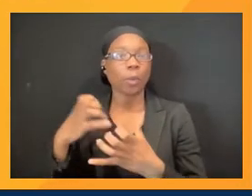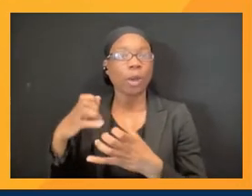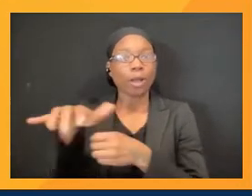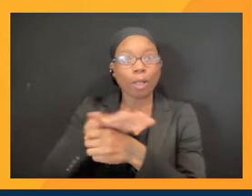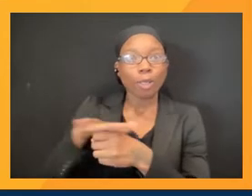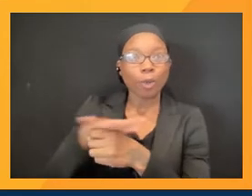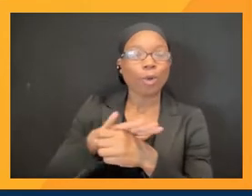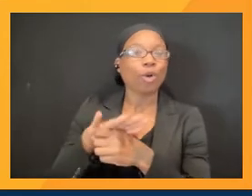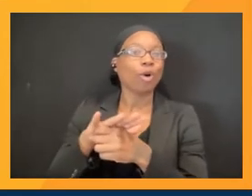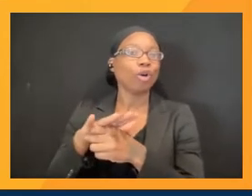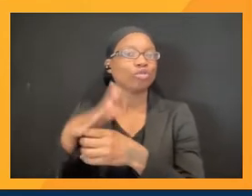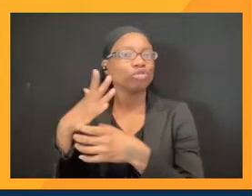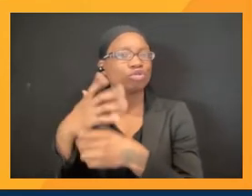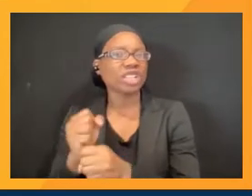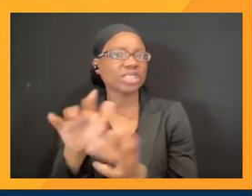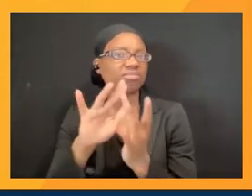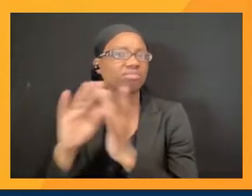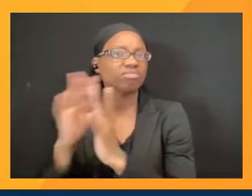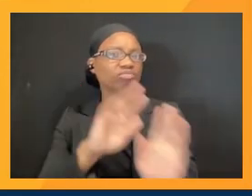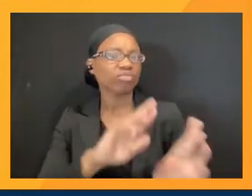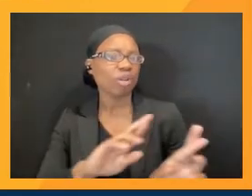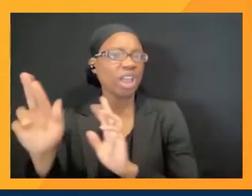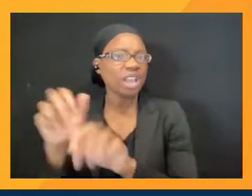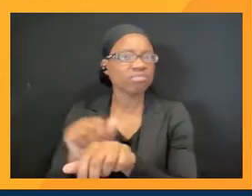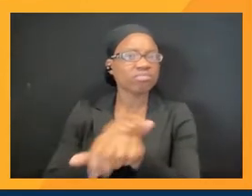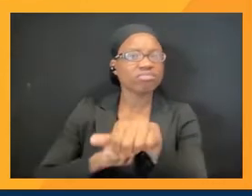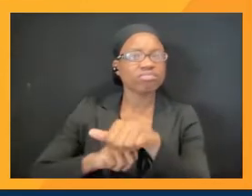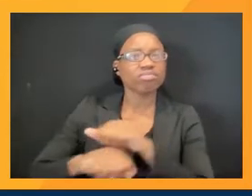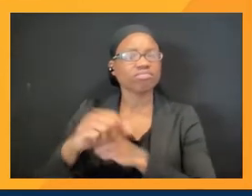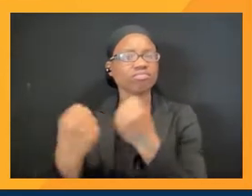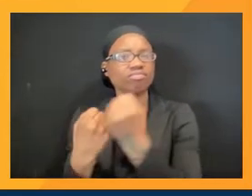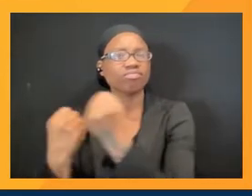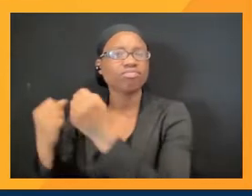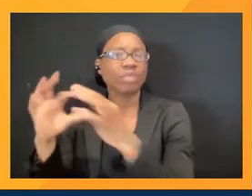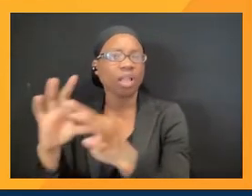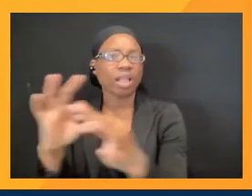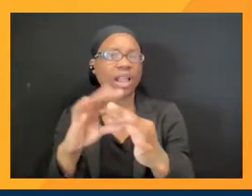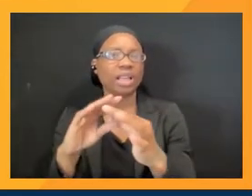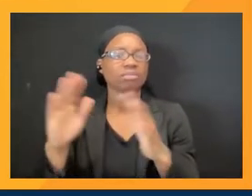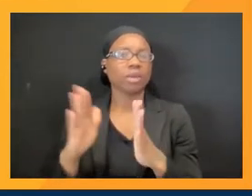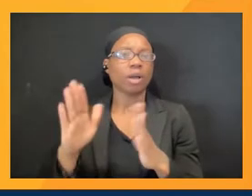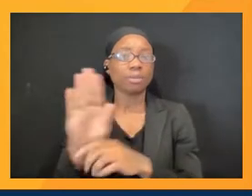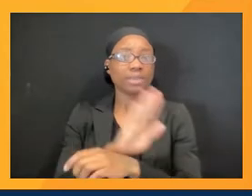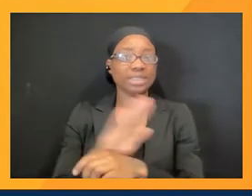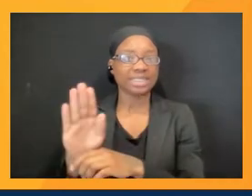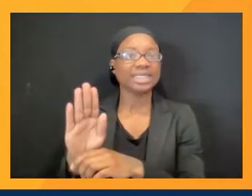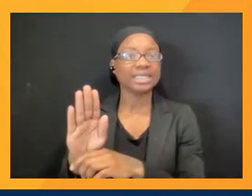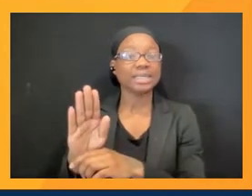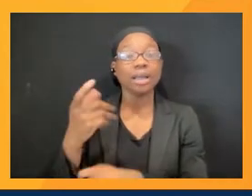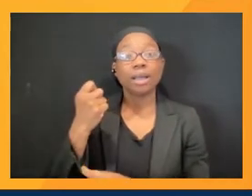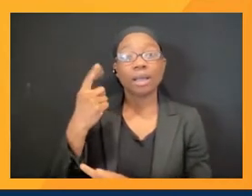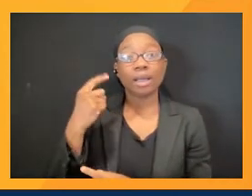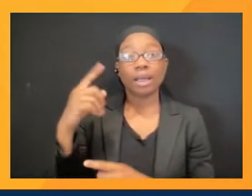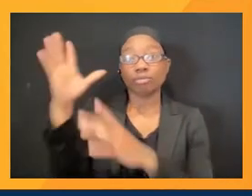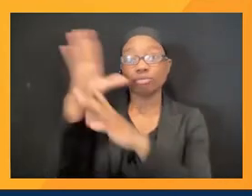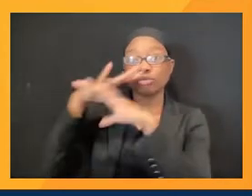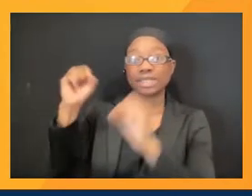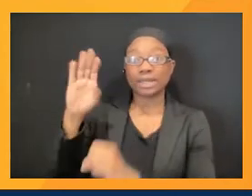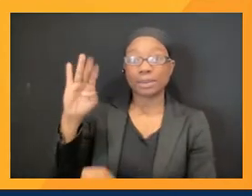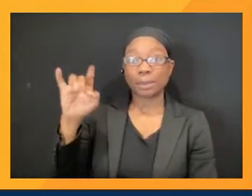that they had the relief that they needed. PPP in 2021, 96% of it went to small businesses with 20 and